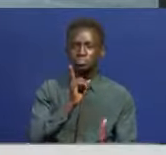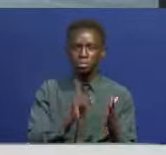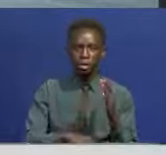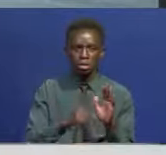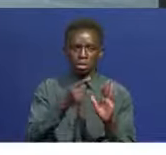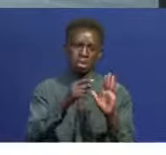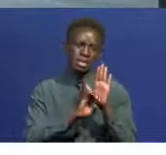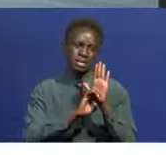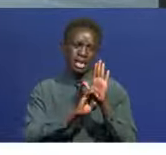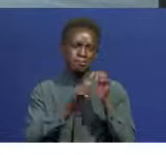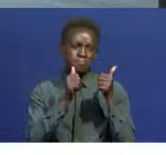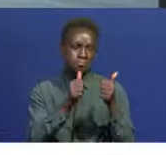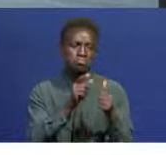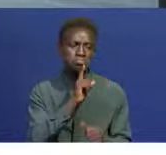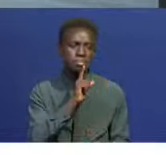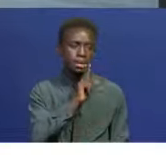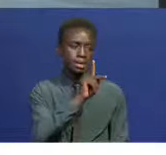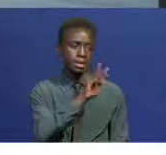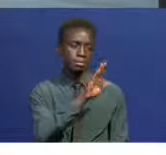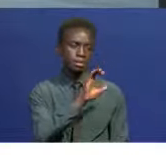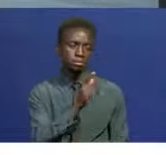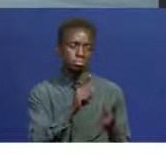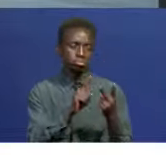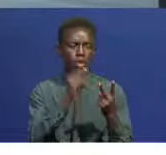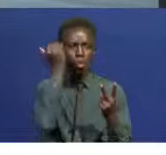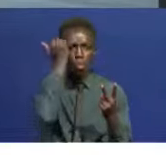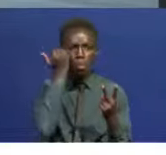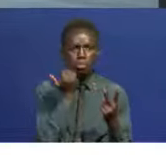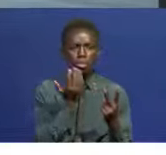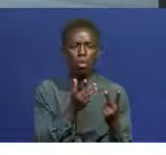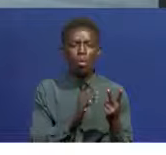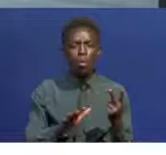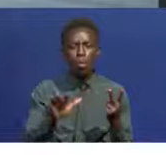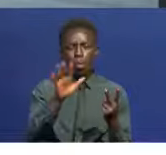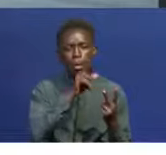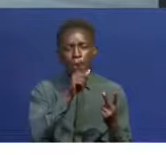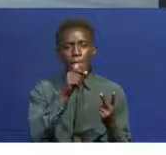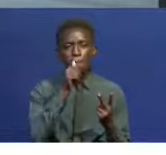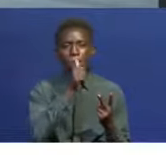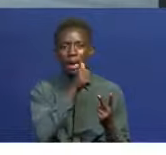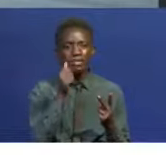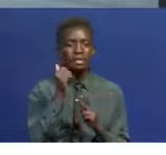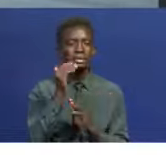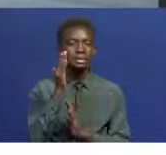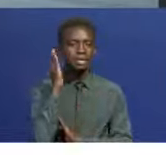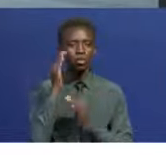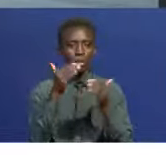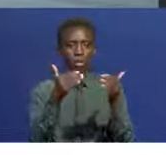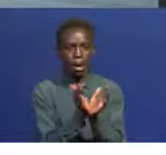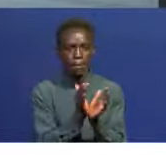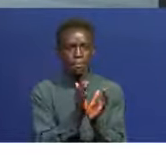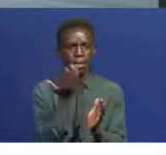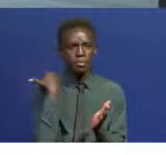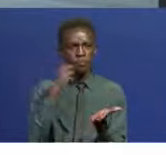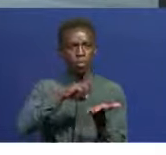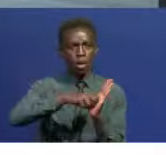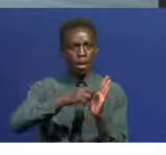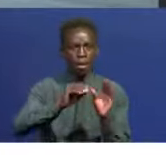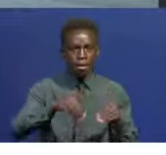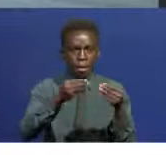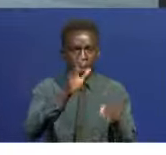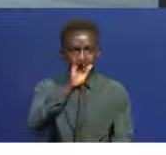KBC. You've given a practical example of the judiciary. All these private security firms which were given the contract by the government are not